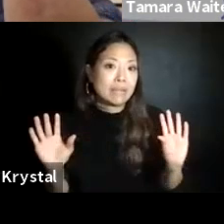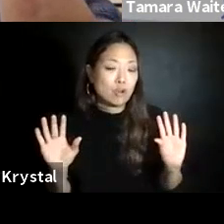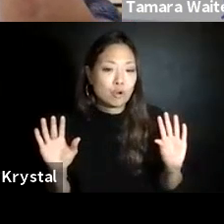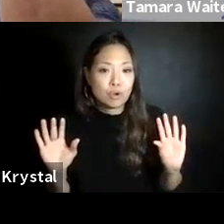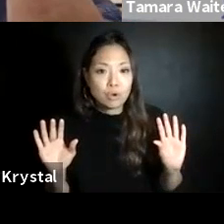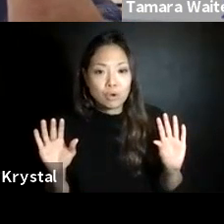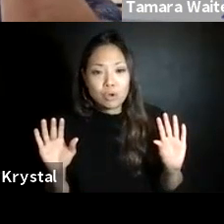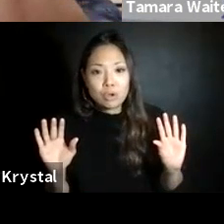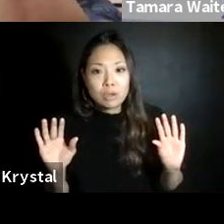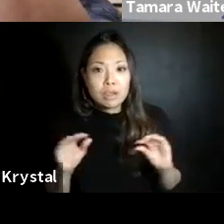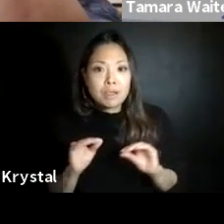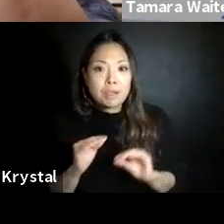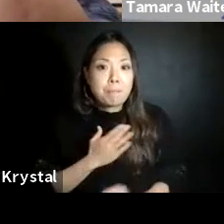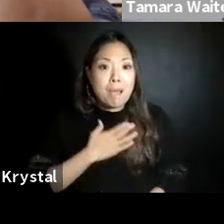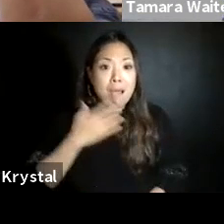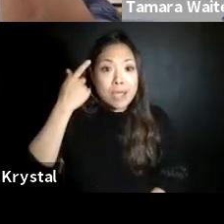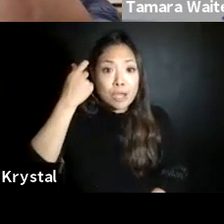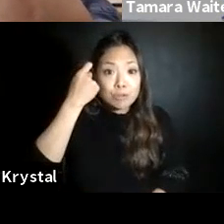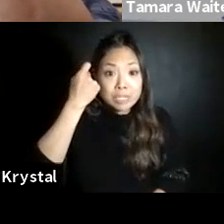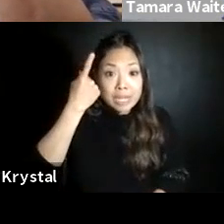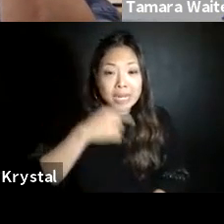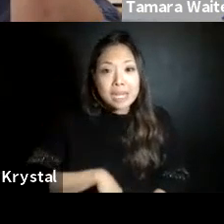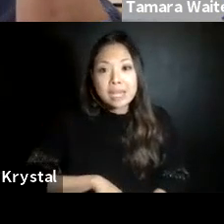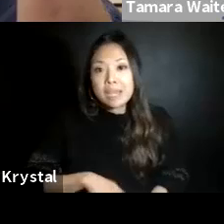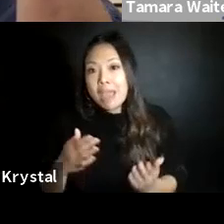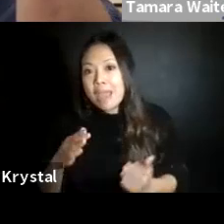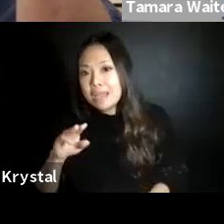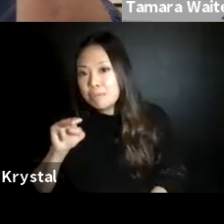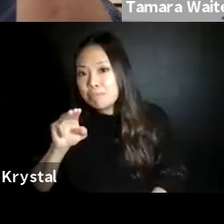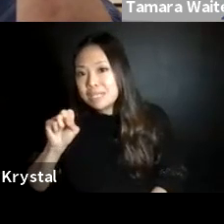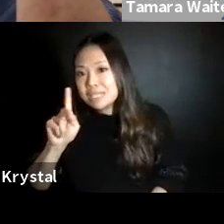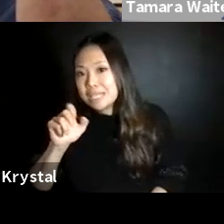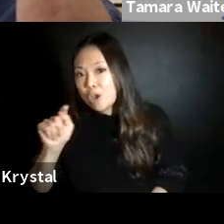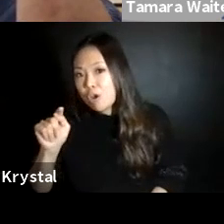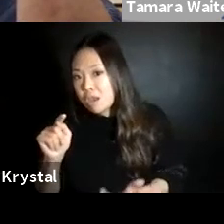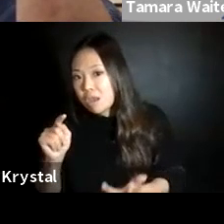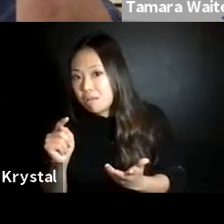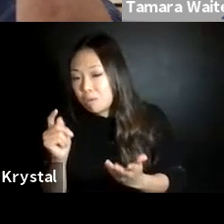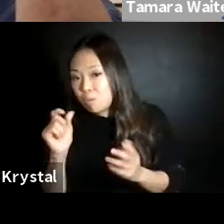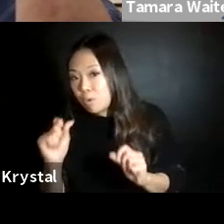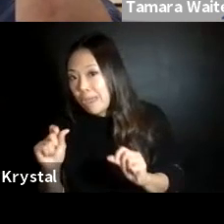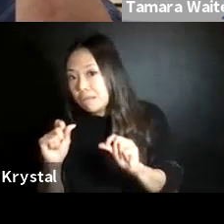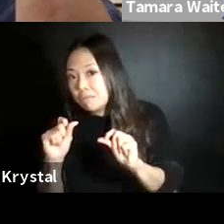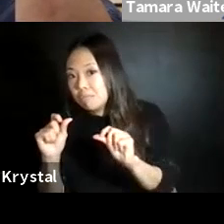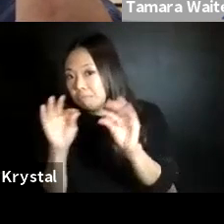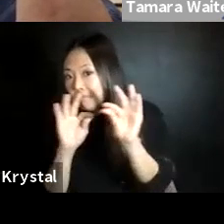understanding of this was that, and Ms. Scarrett would love for your clarification. My understanding on this was that